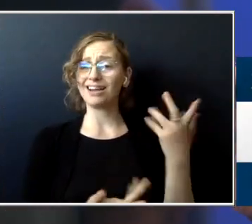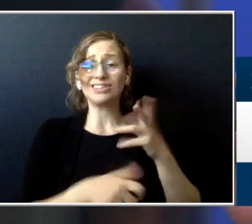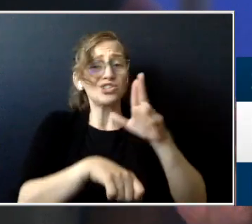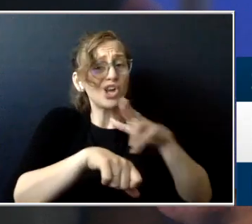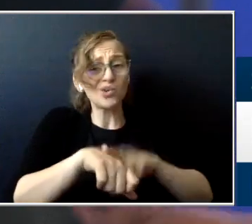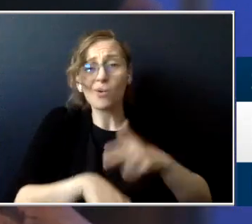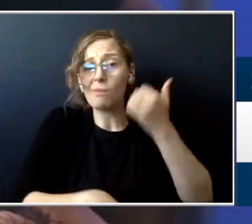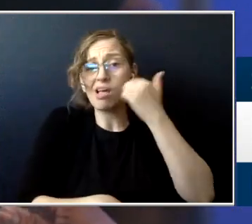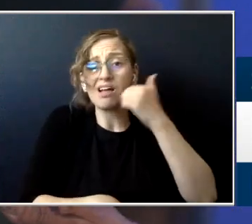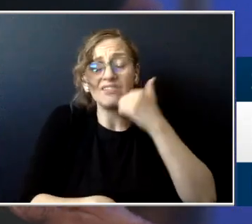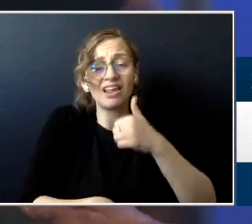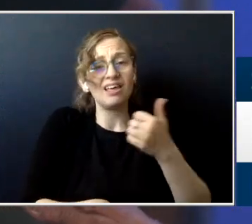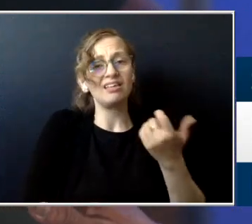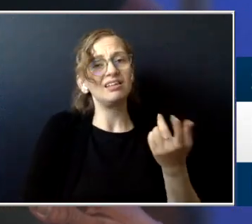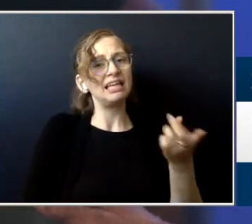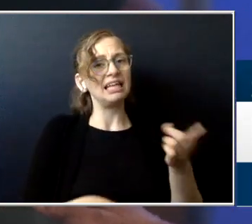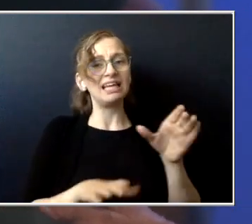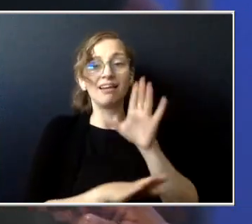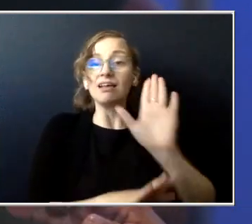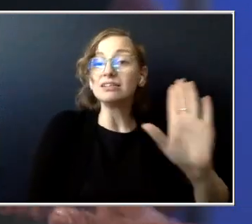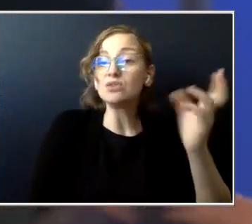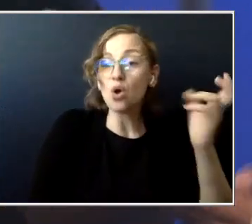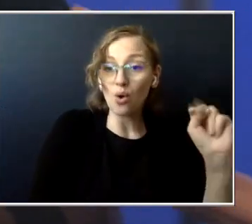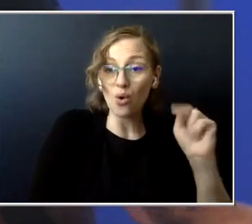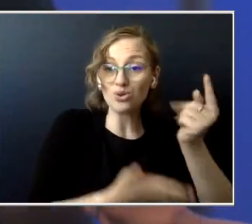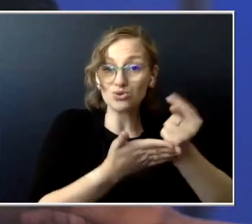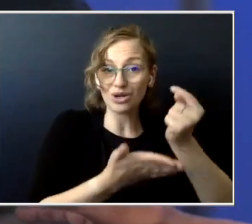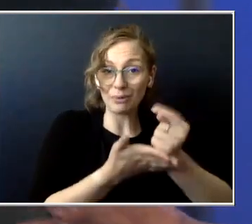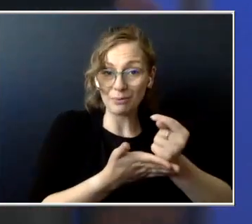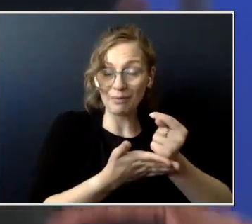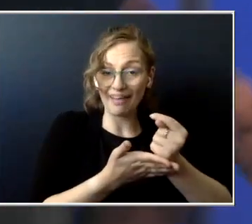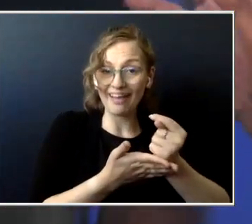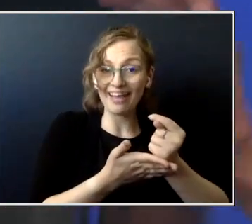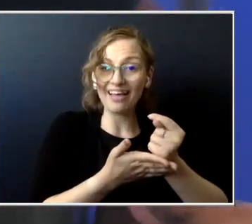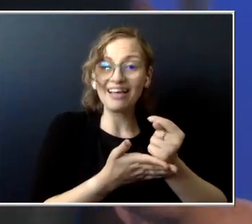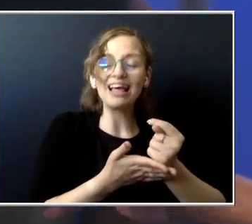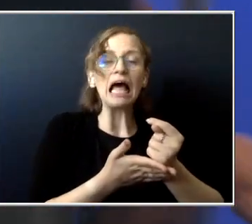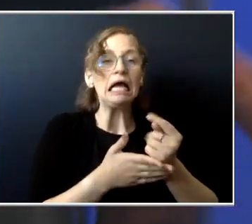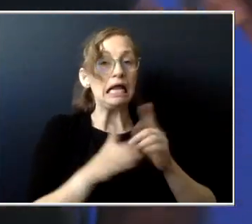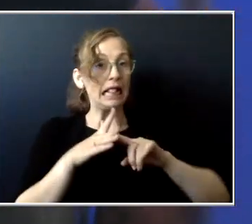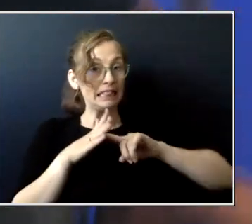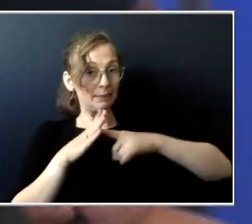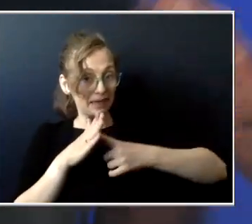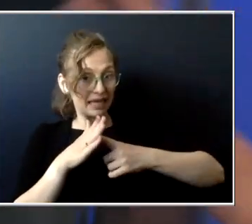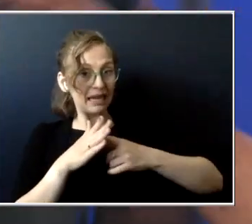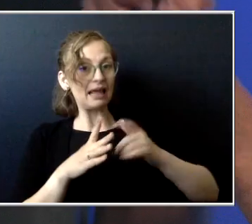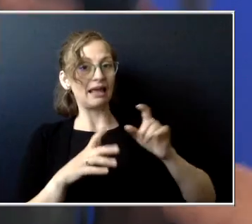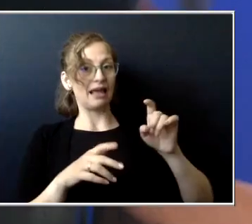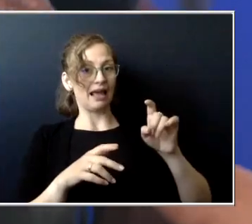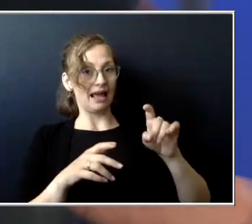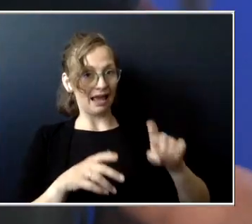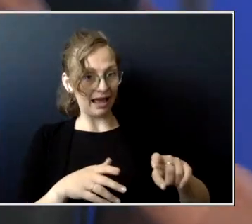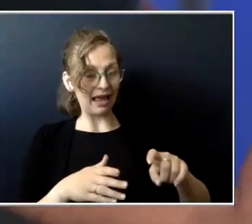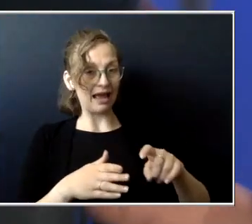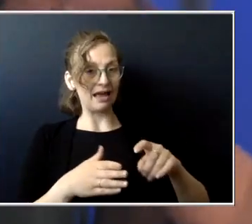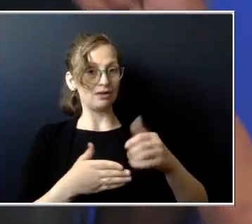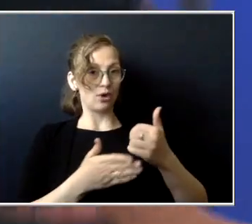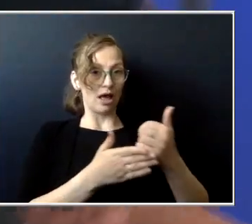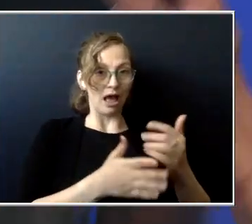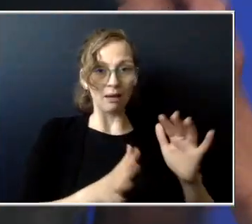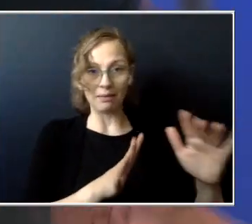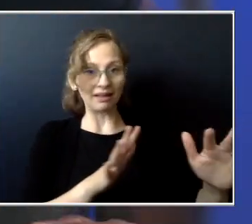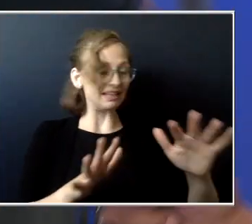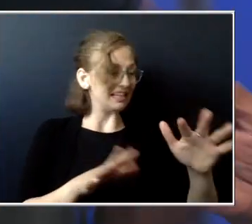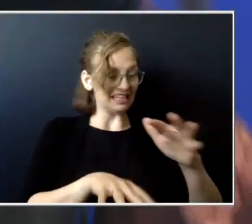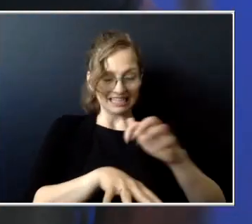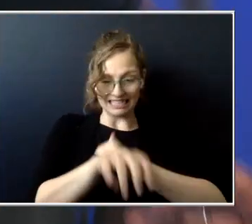He does his own treatments. At first it was like you had to bow breathing. Hey, the sterile technique.